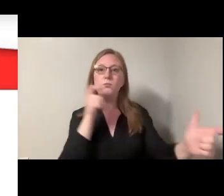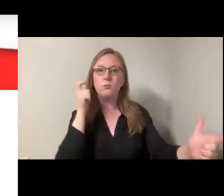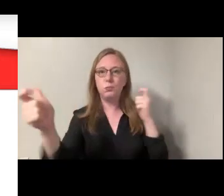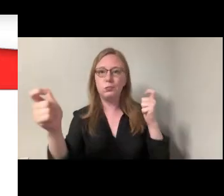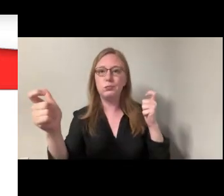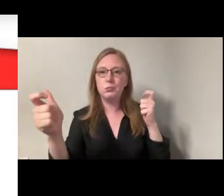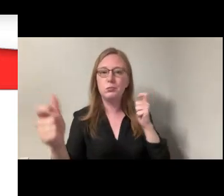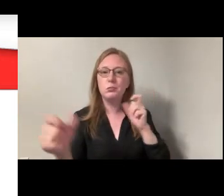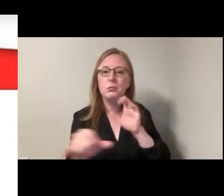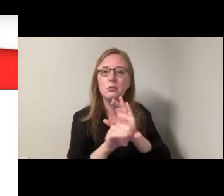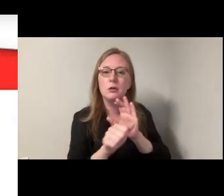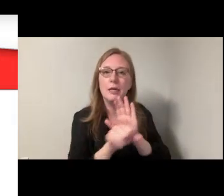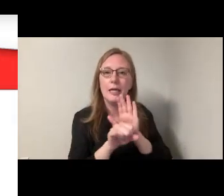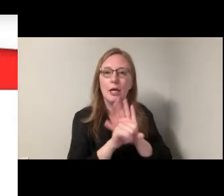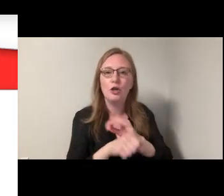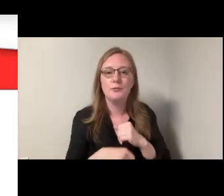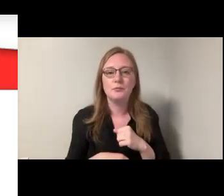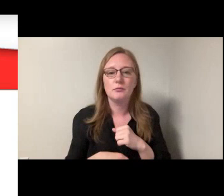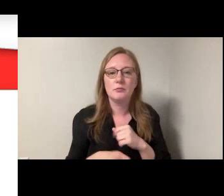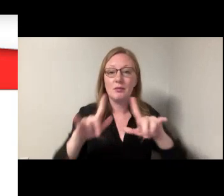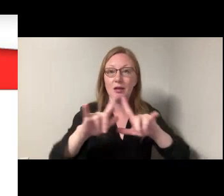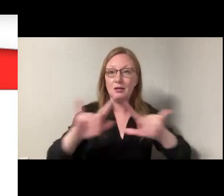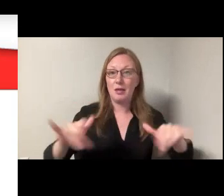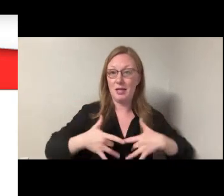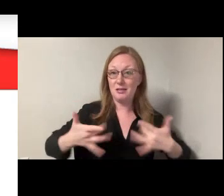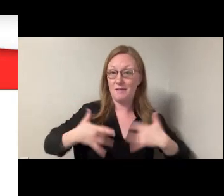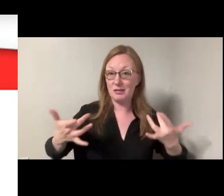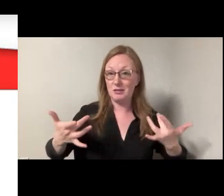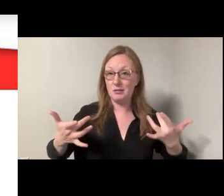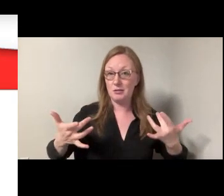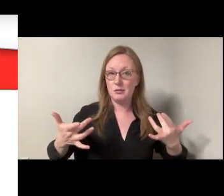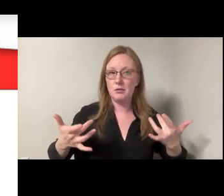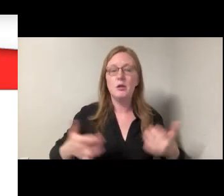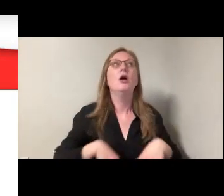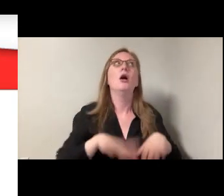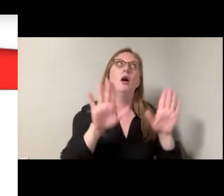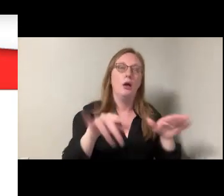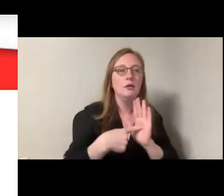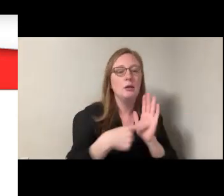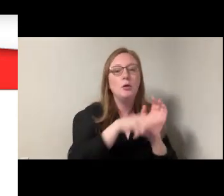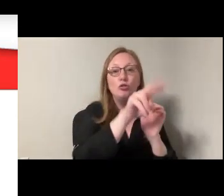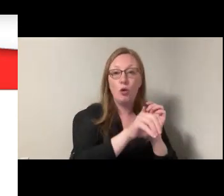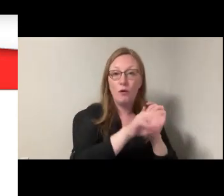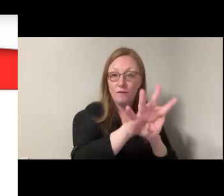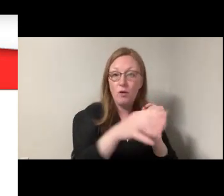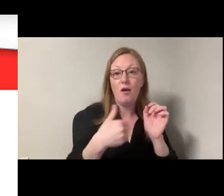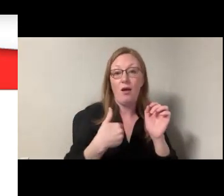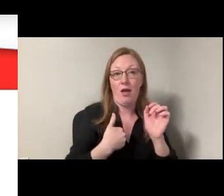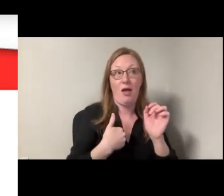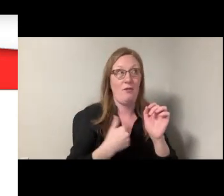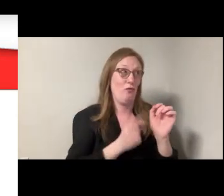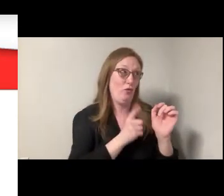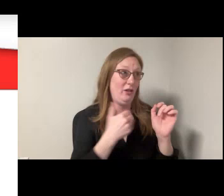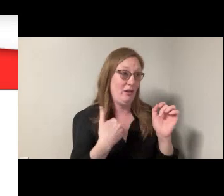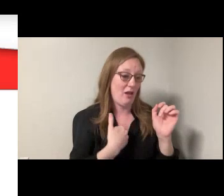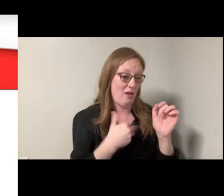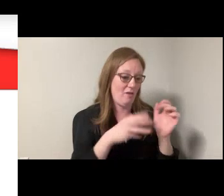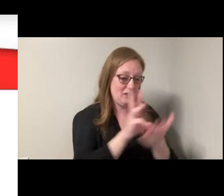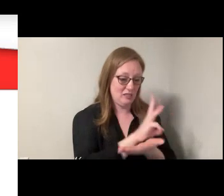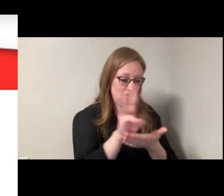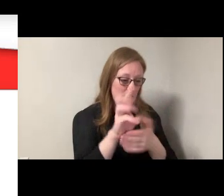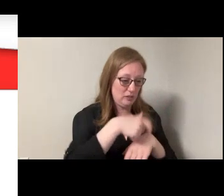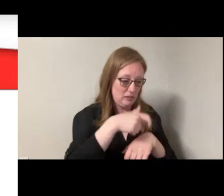an indicator right there. Simultaneous events, like in 2004, we ultimately had over that 6-week